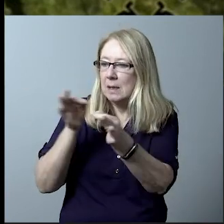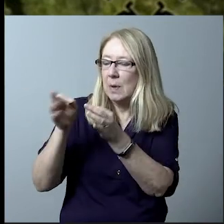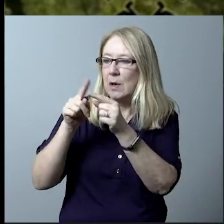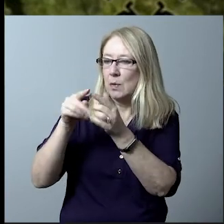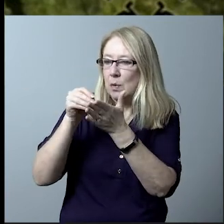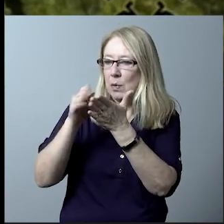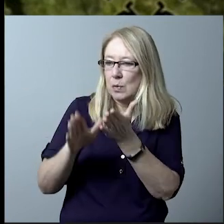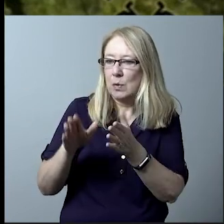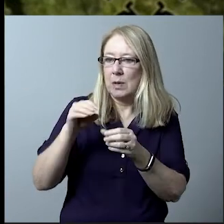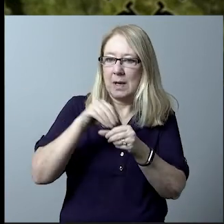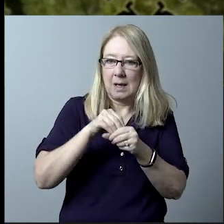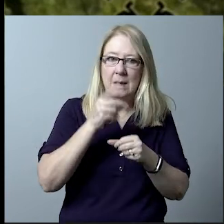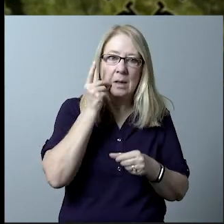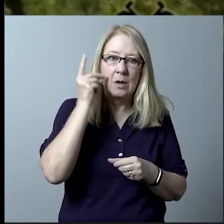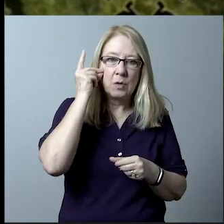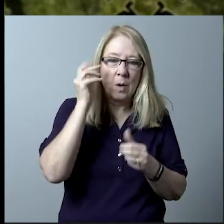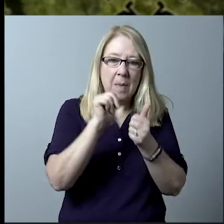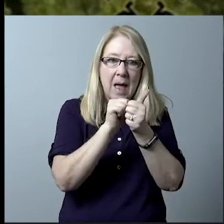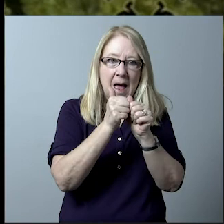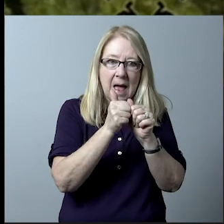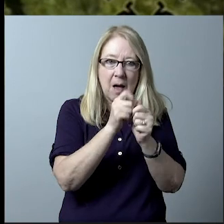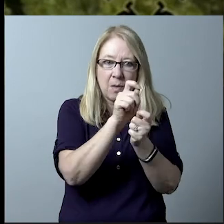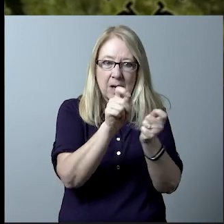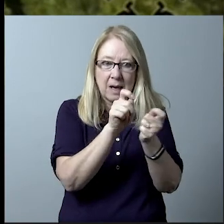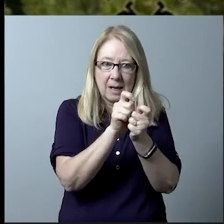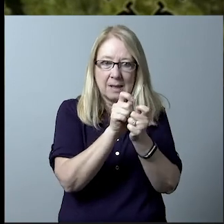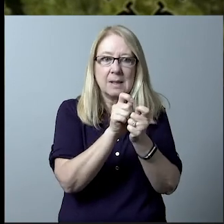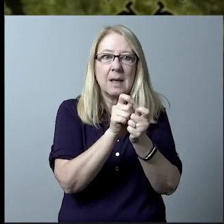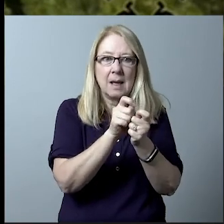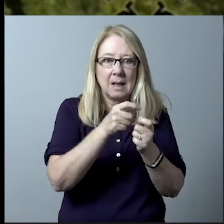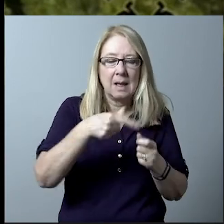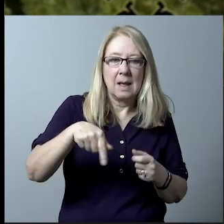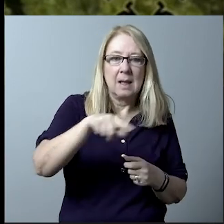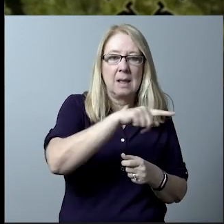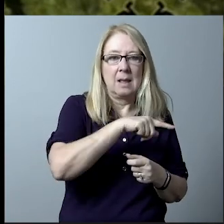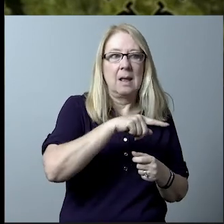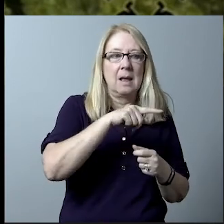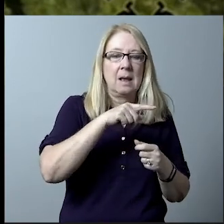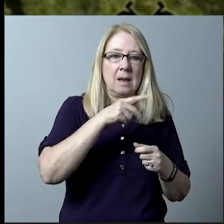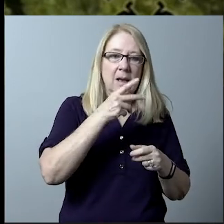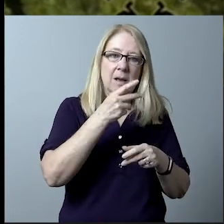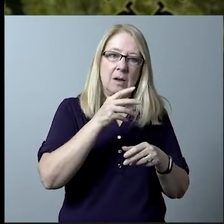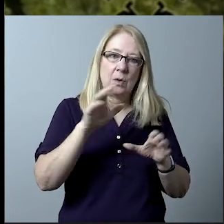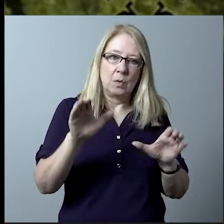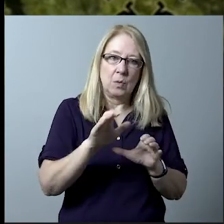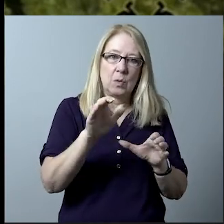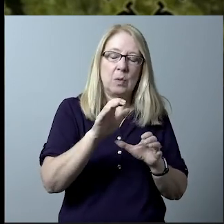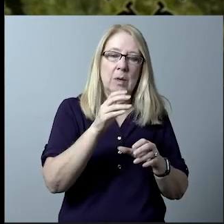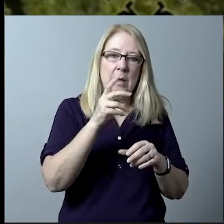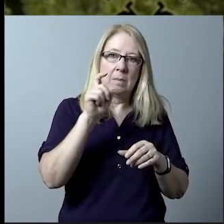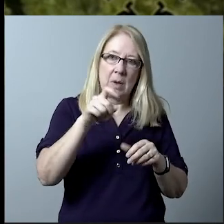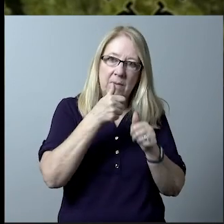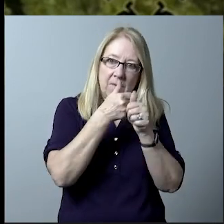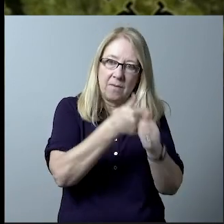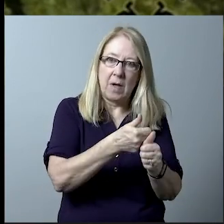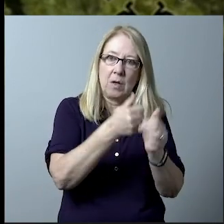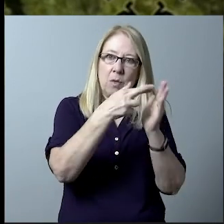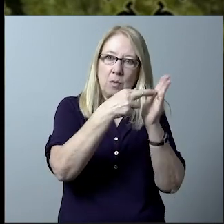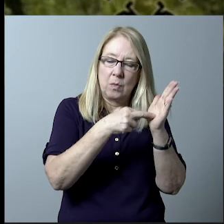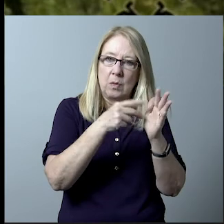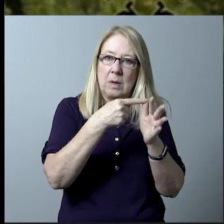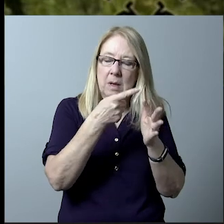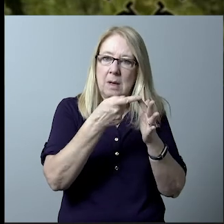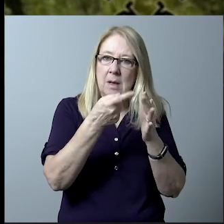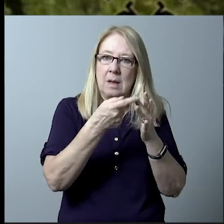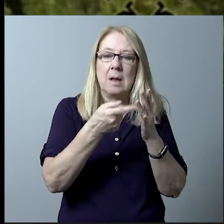the students as well in the residence halls how exactly they are promoting and doing and supposed